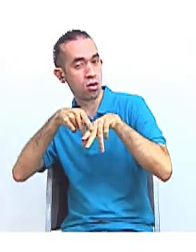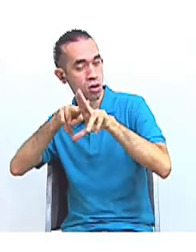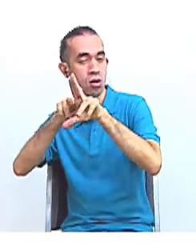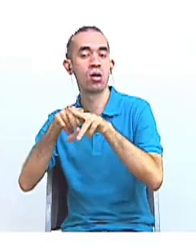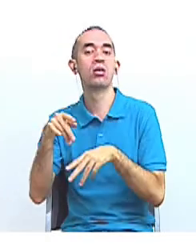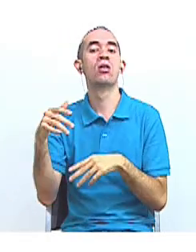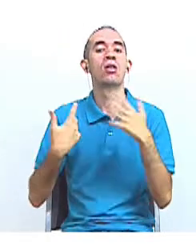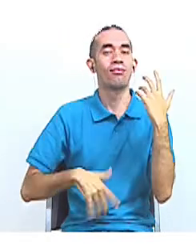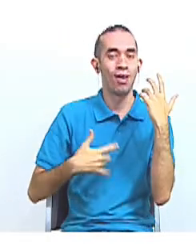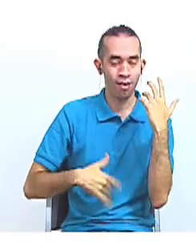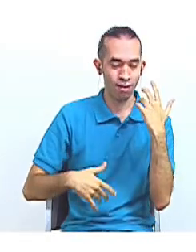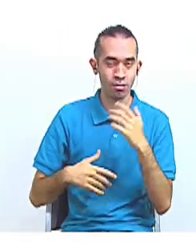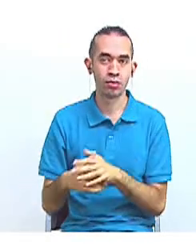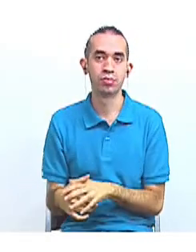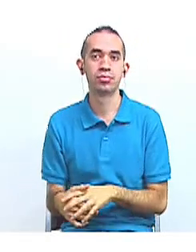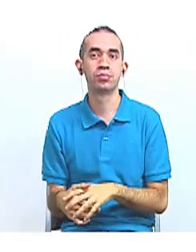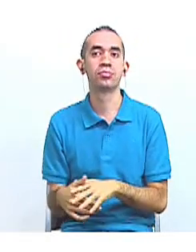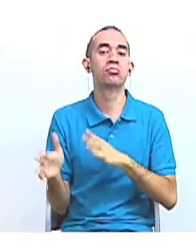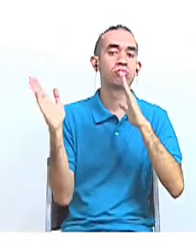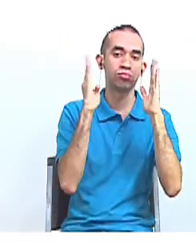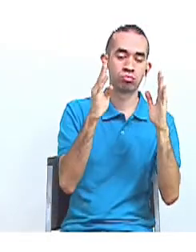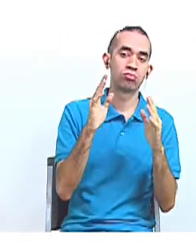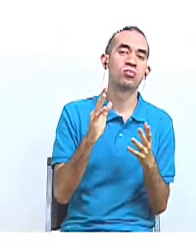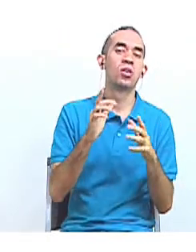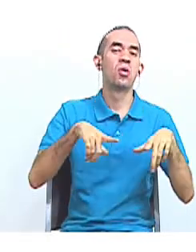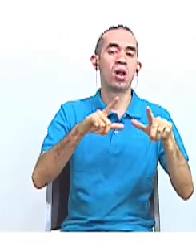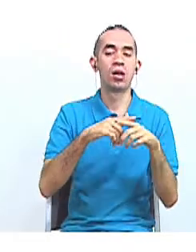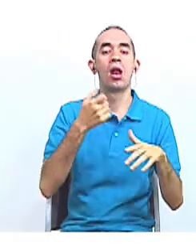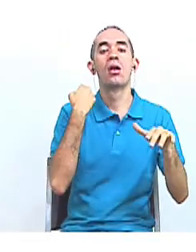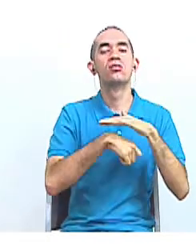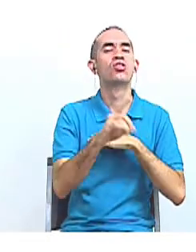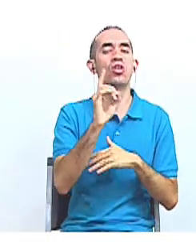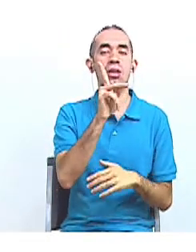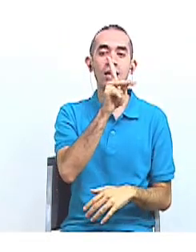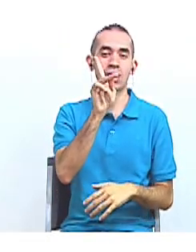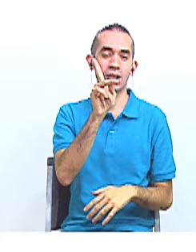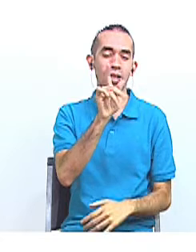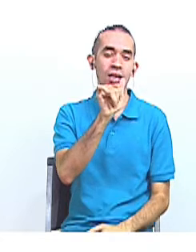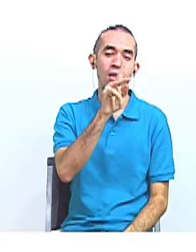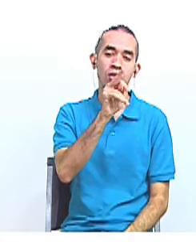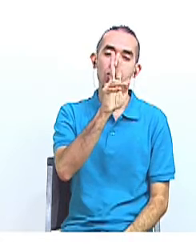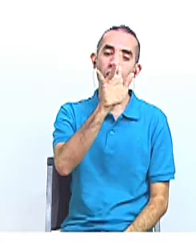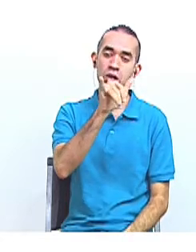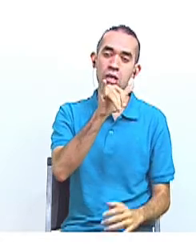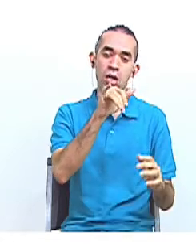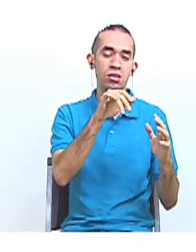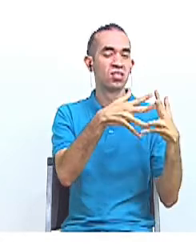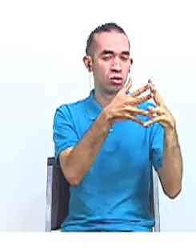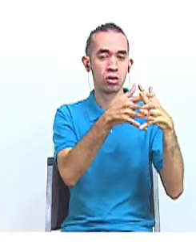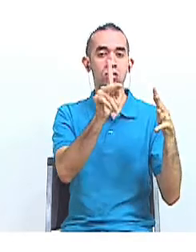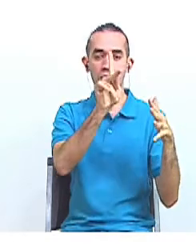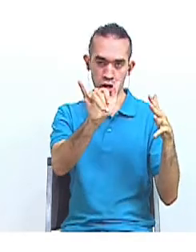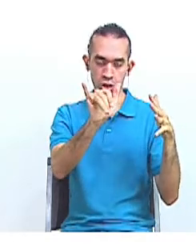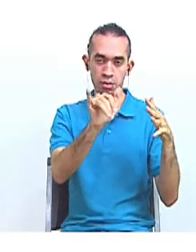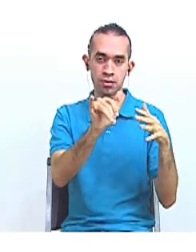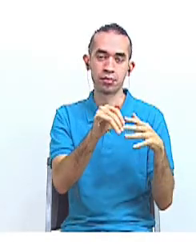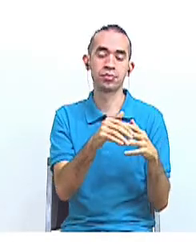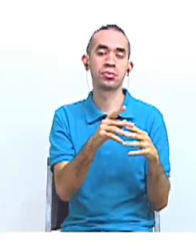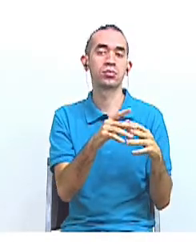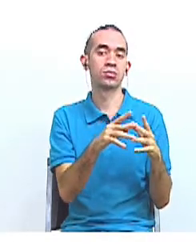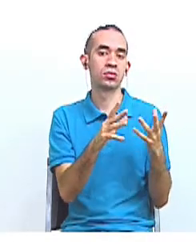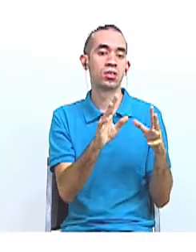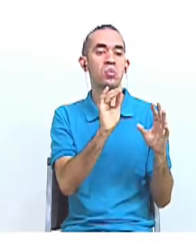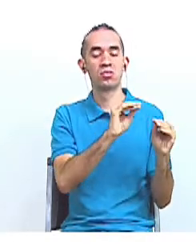of the places, she was born in Kentucky, United States, so she's an American actress. And then she moved to